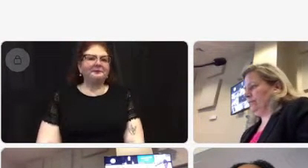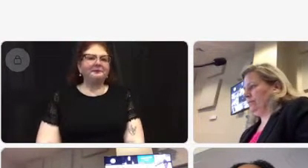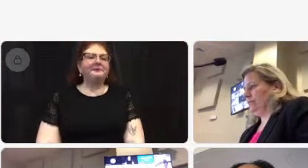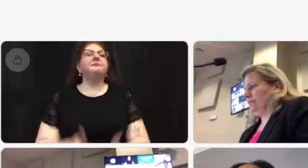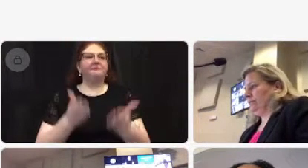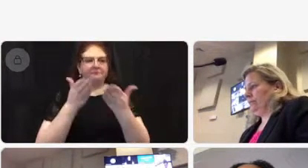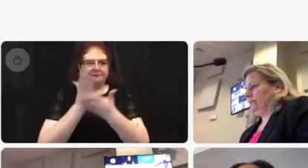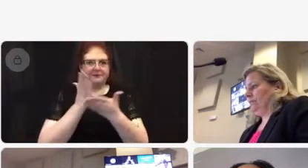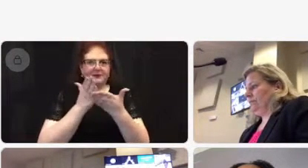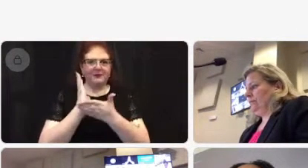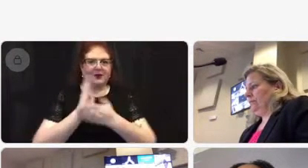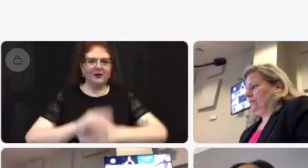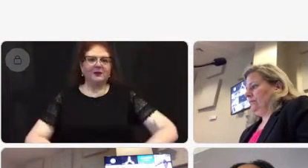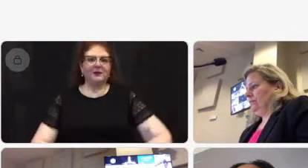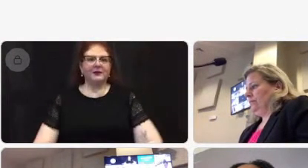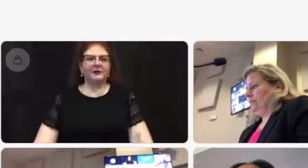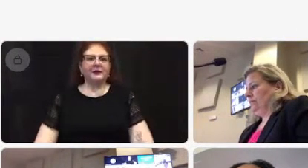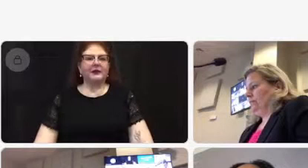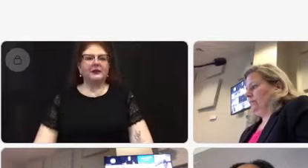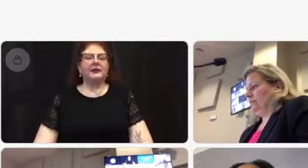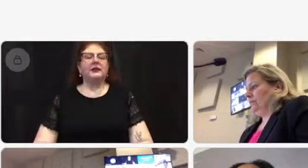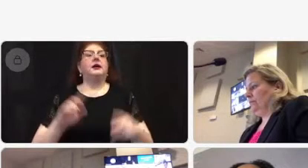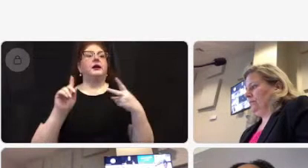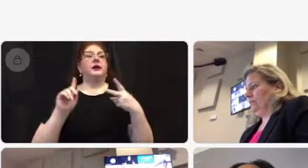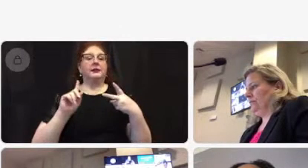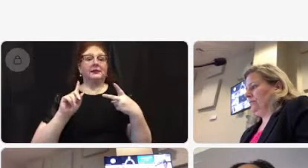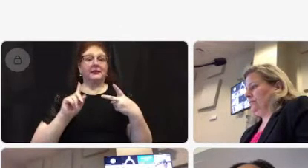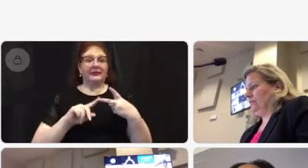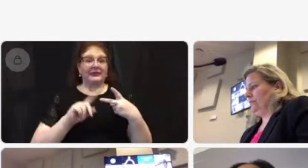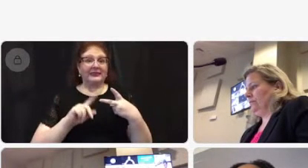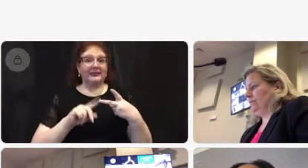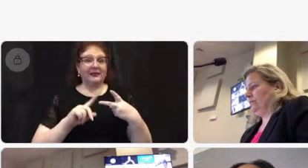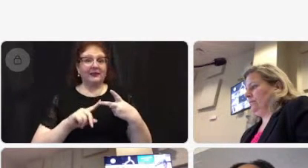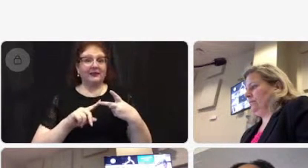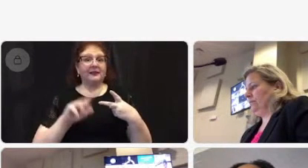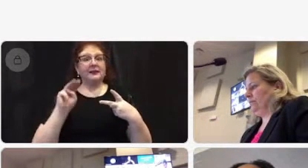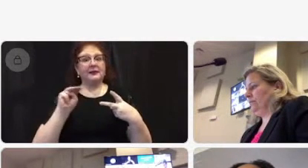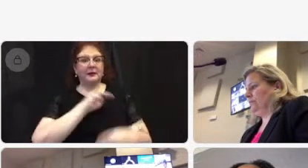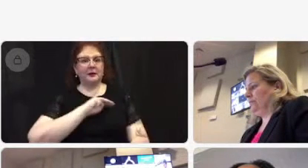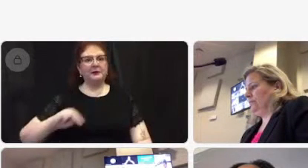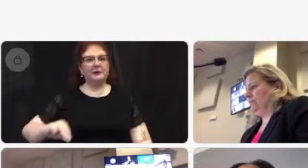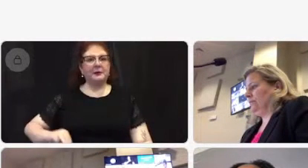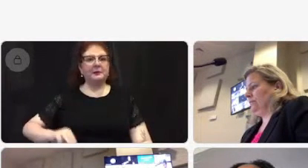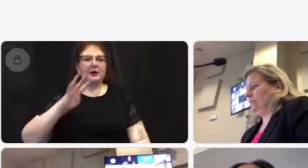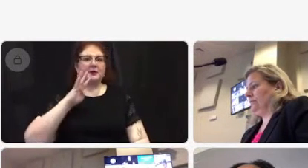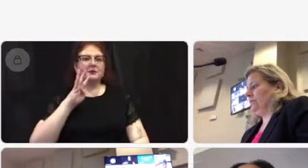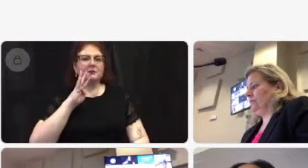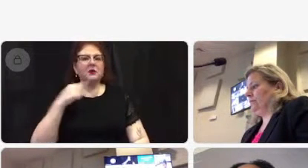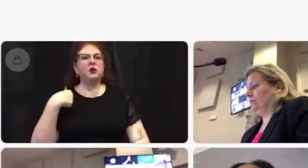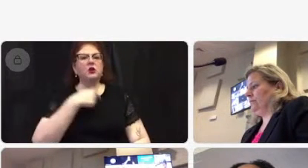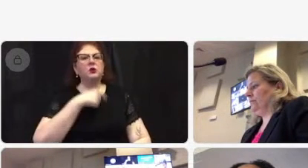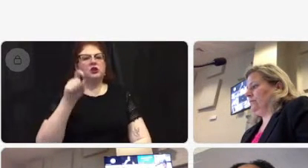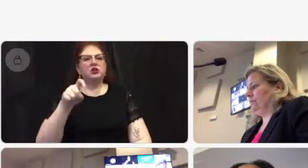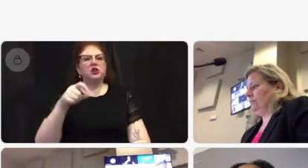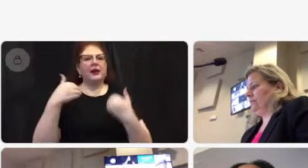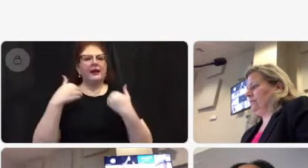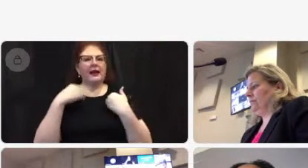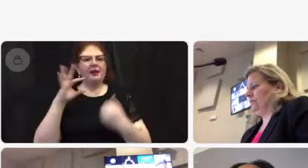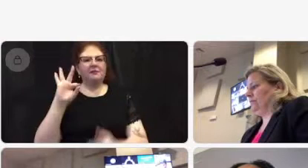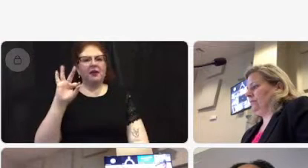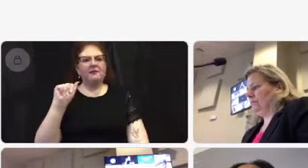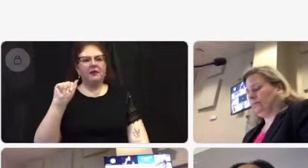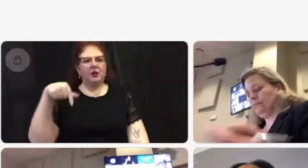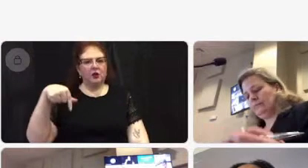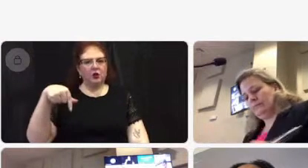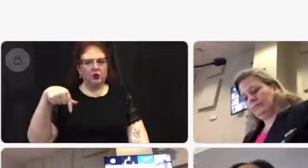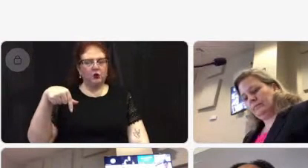All right. Secondly, as we shared, we should have the FAQs. We'll get that to you